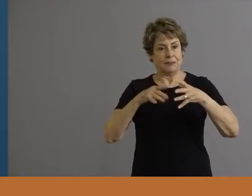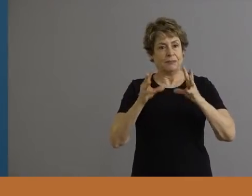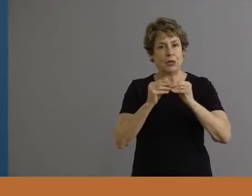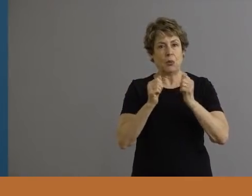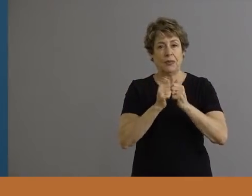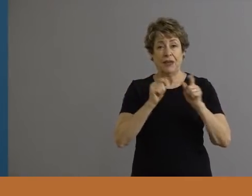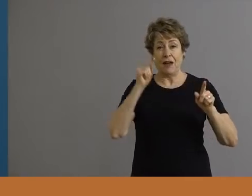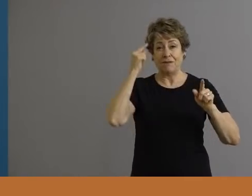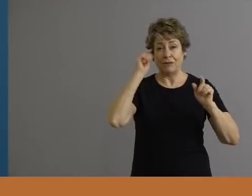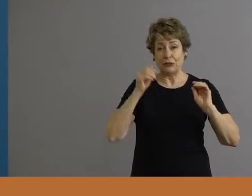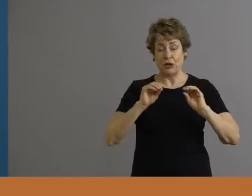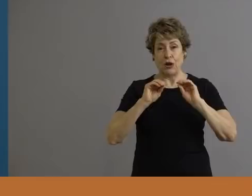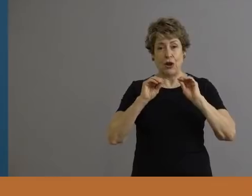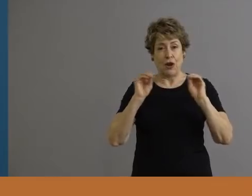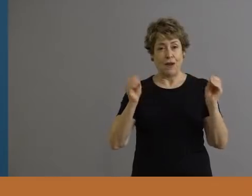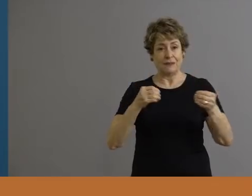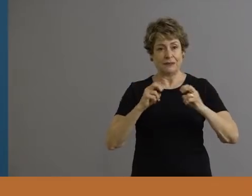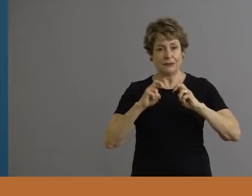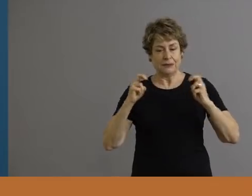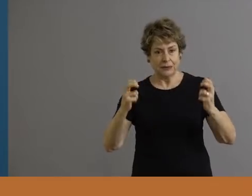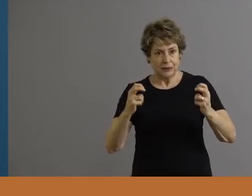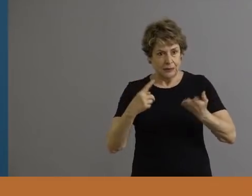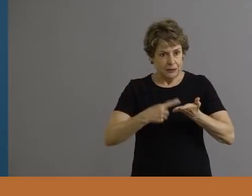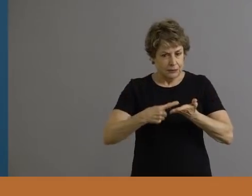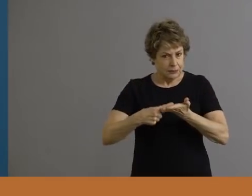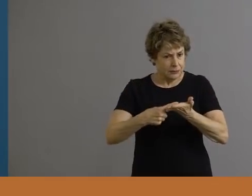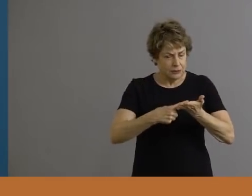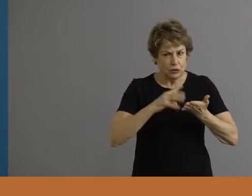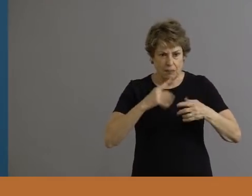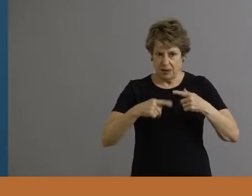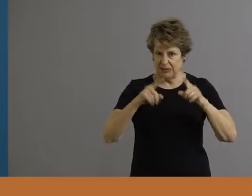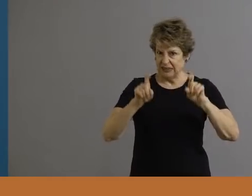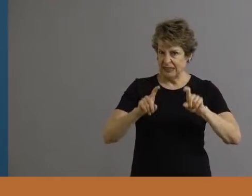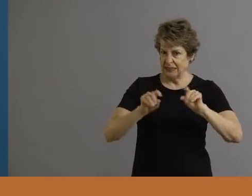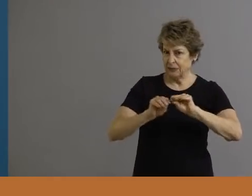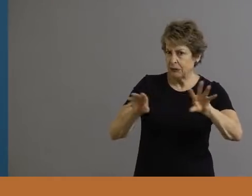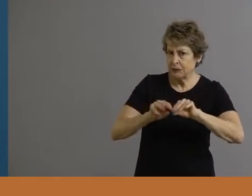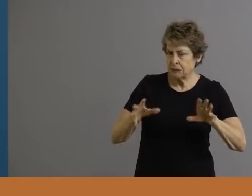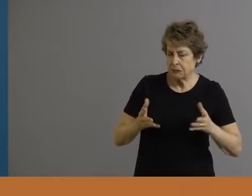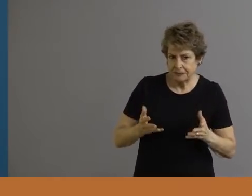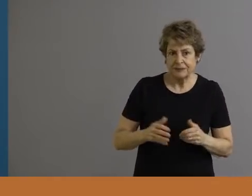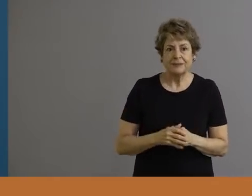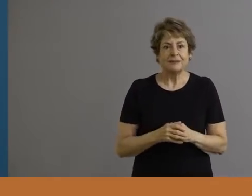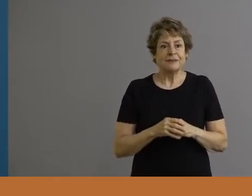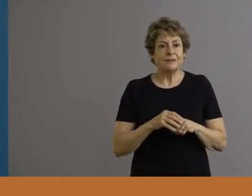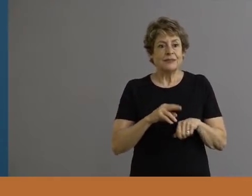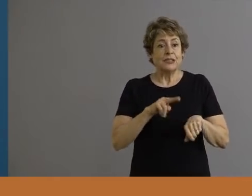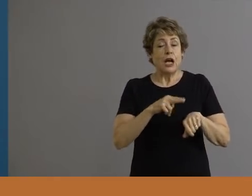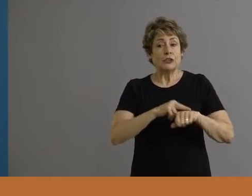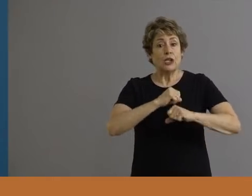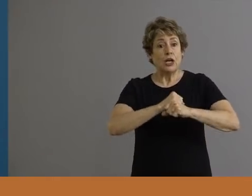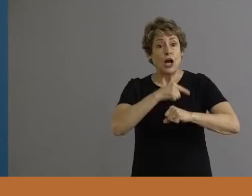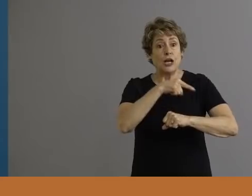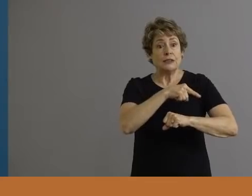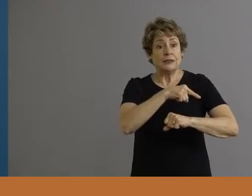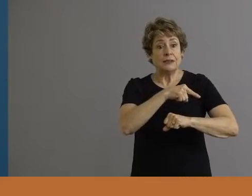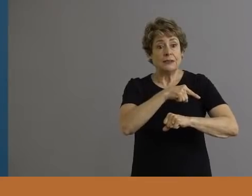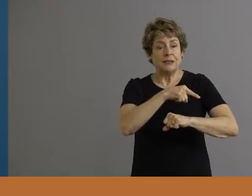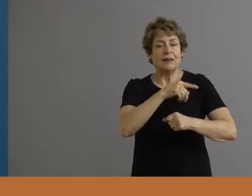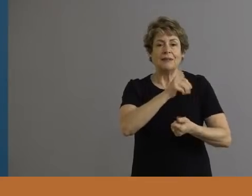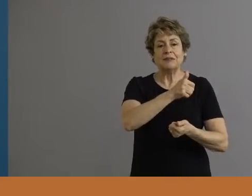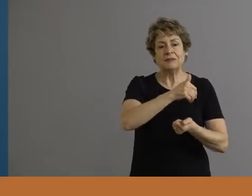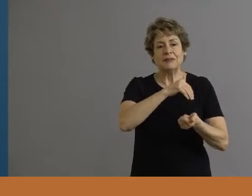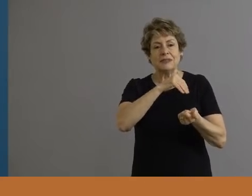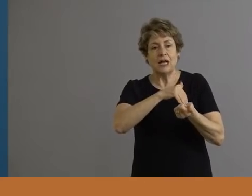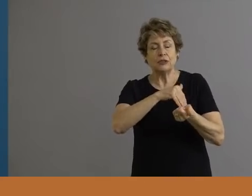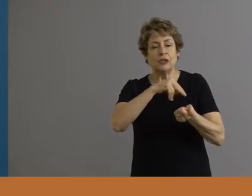this week, we sent many of our guard medics, have worked up on Navajo Nation doing mobile testing. We sent a team